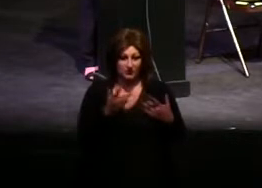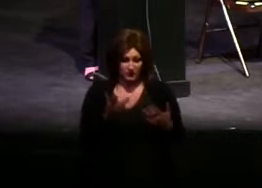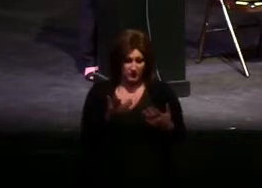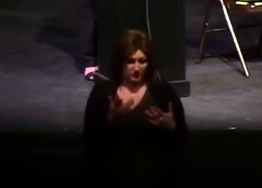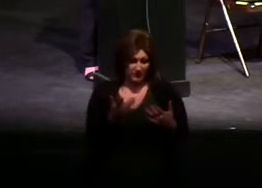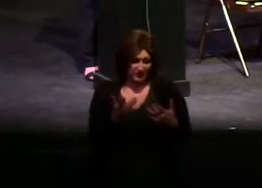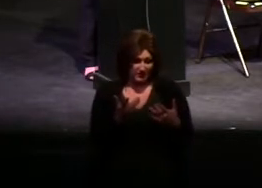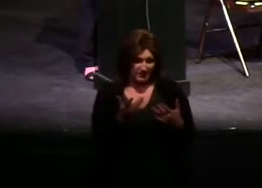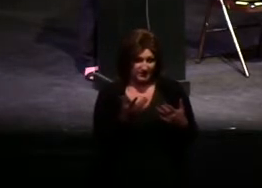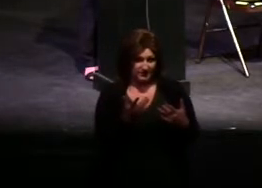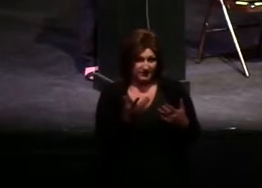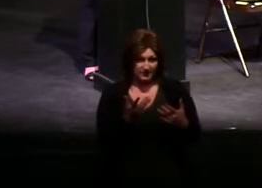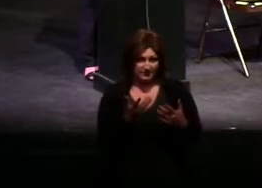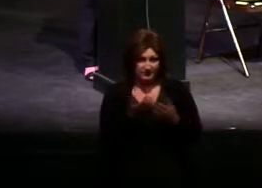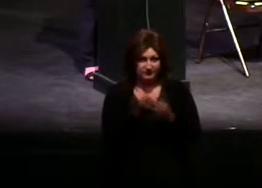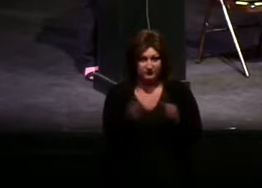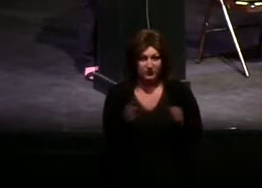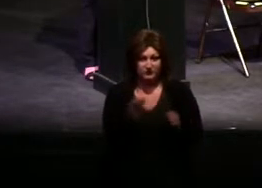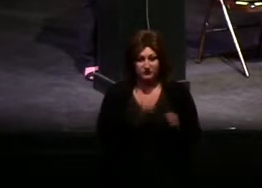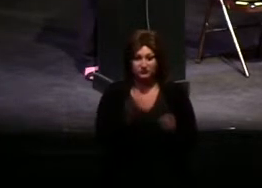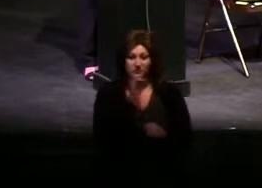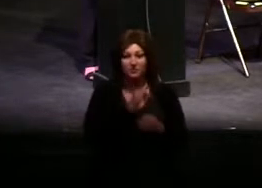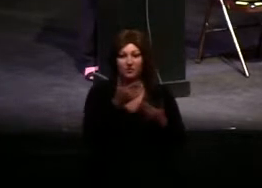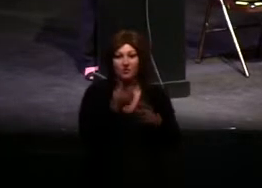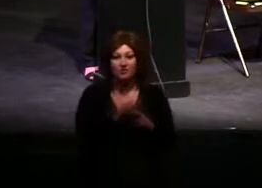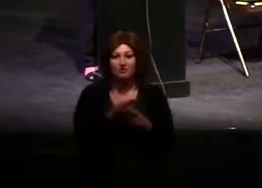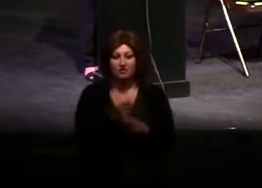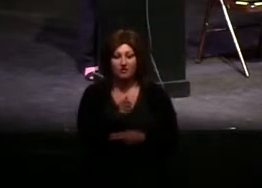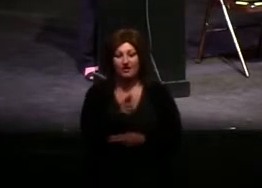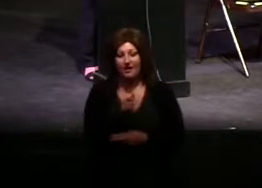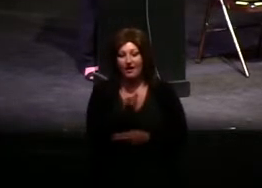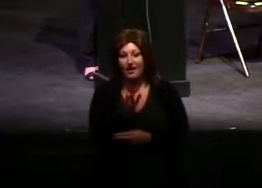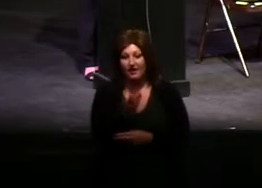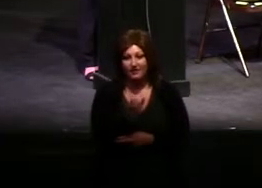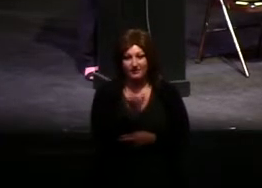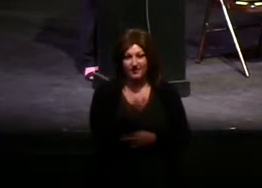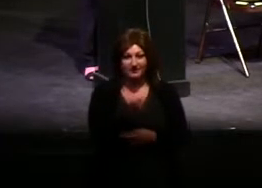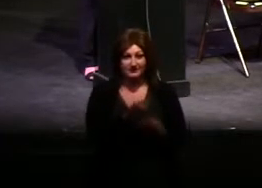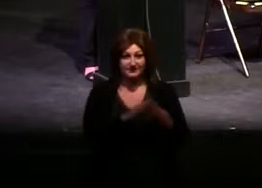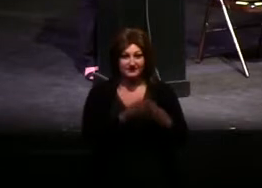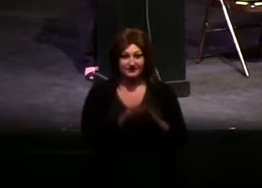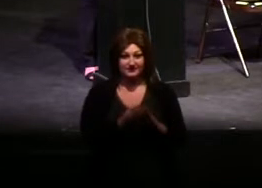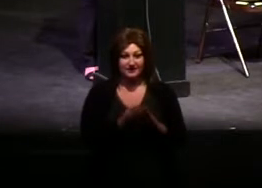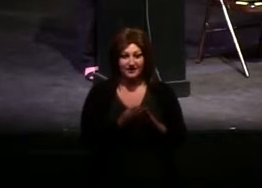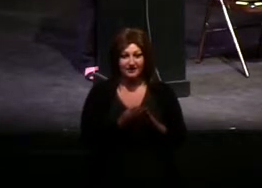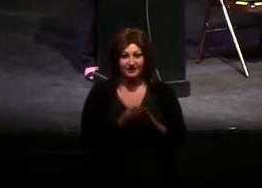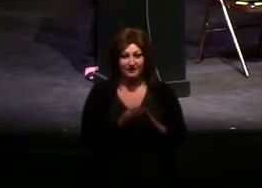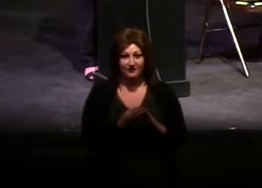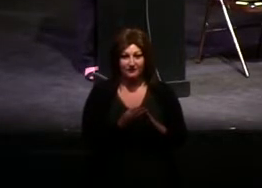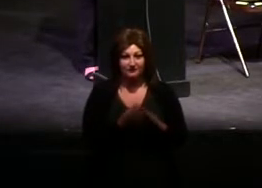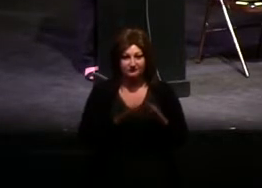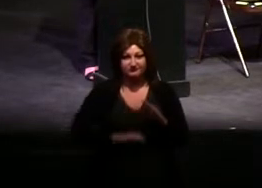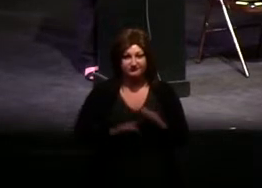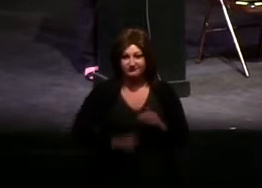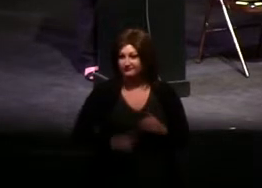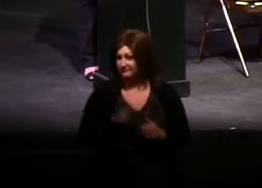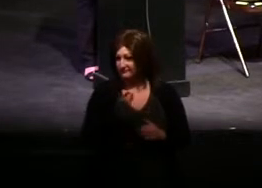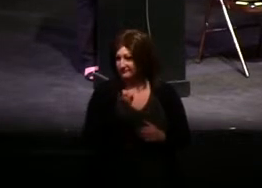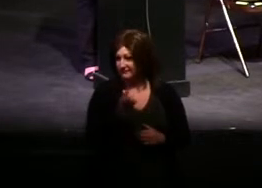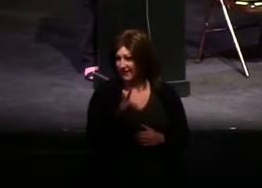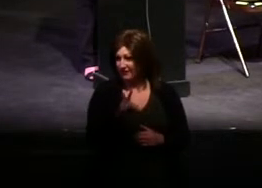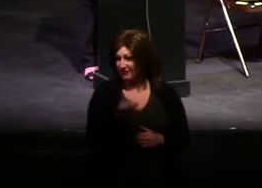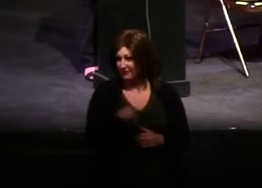a restaurant/bar called The Alibi, which is in a town not unlike Lewiston, Idaho.